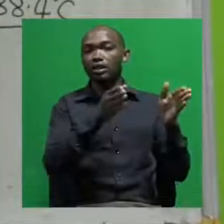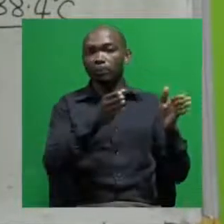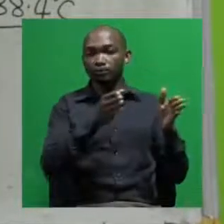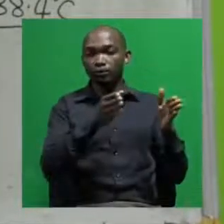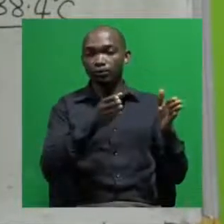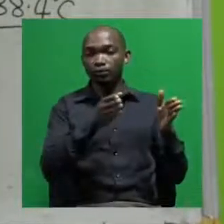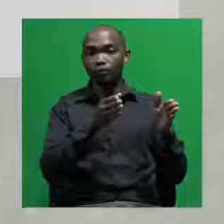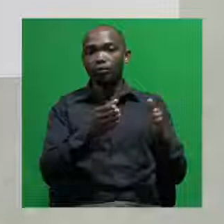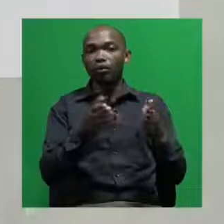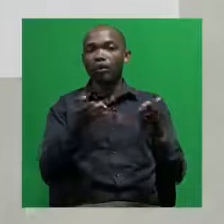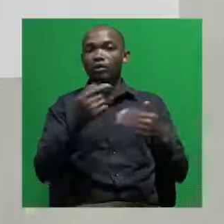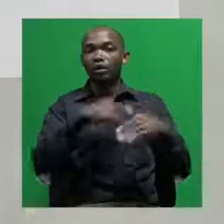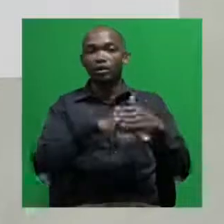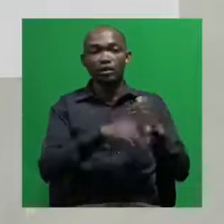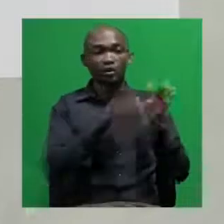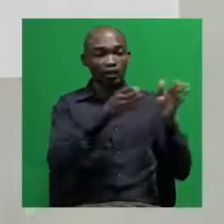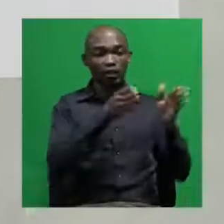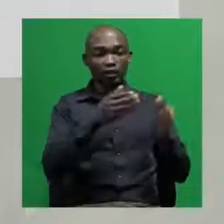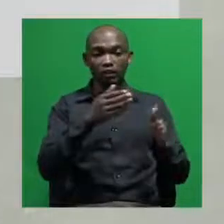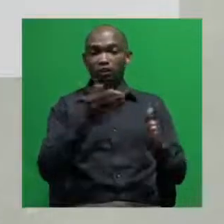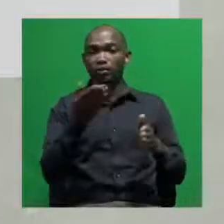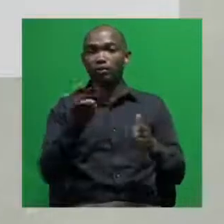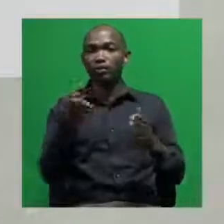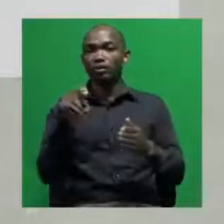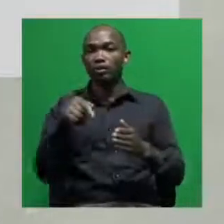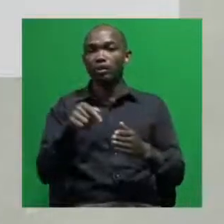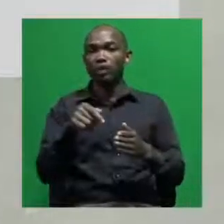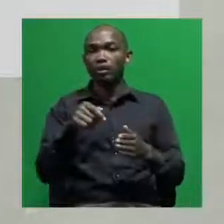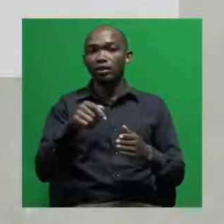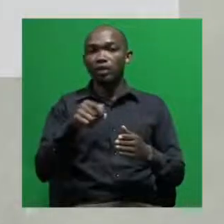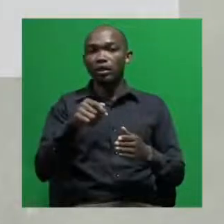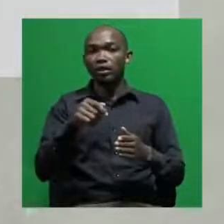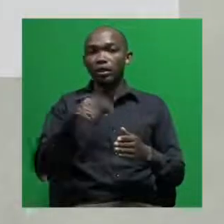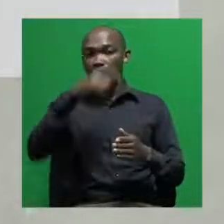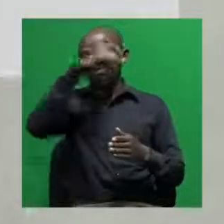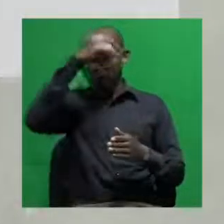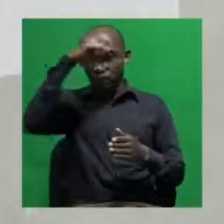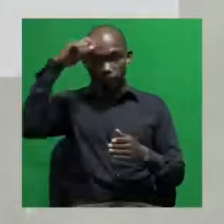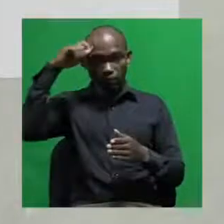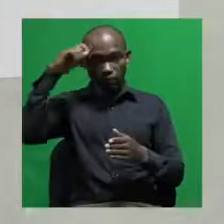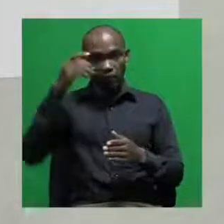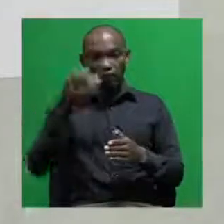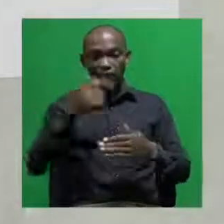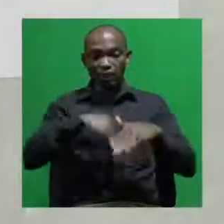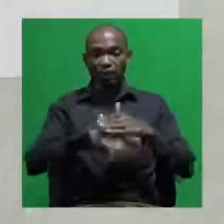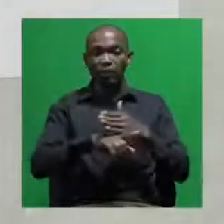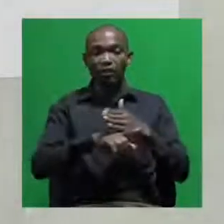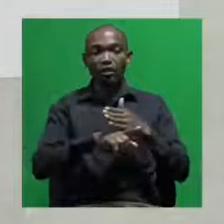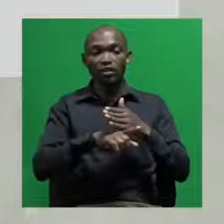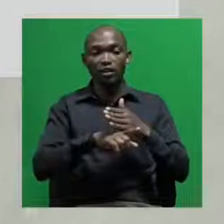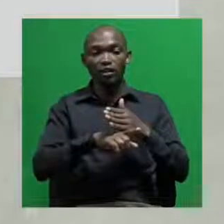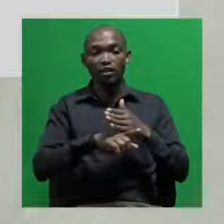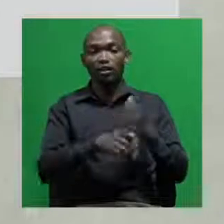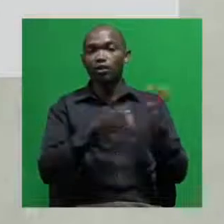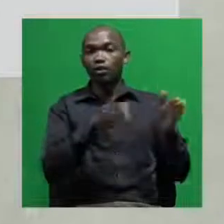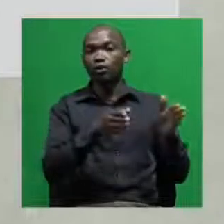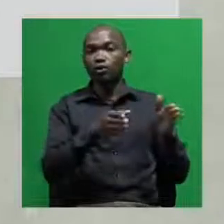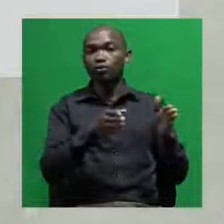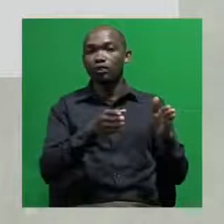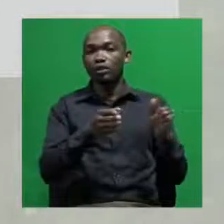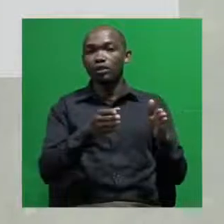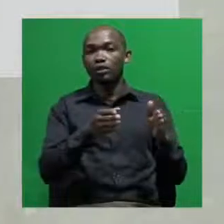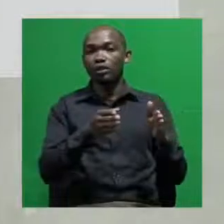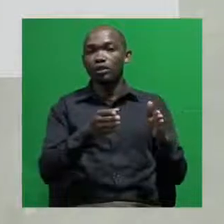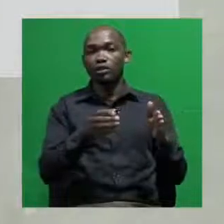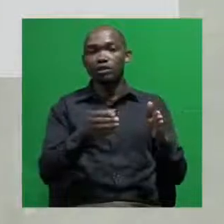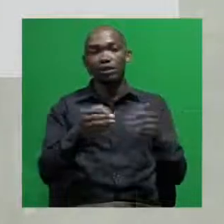this classroom right now, the temperature of the room is about